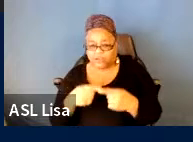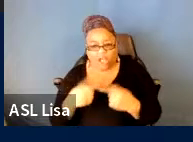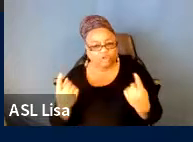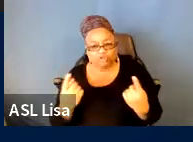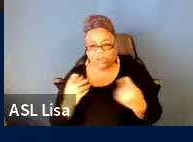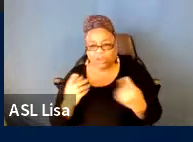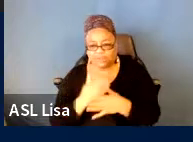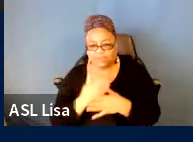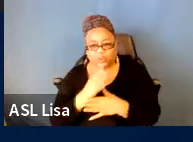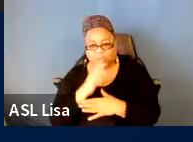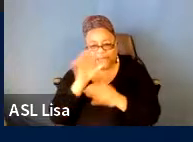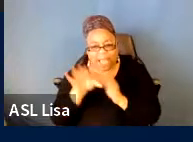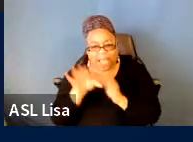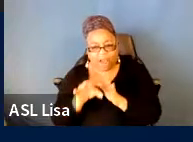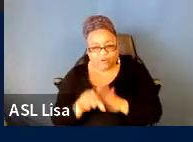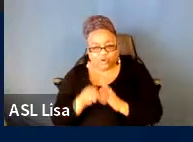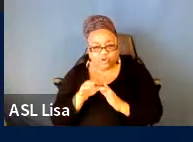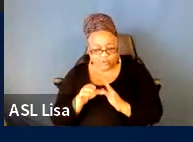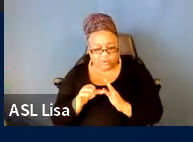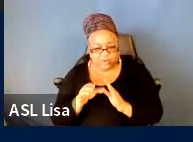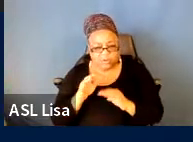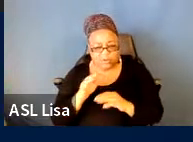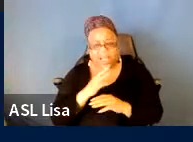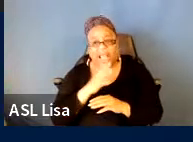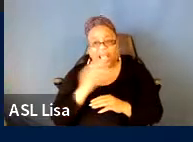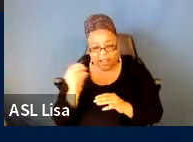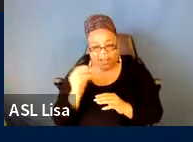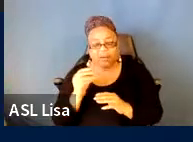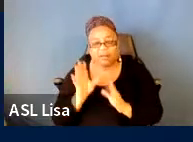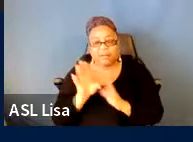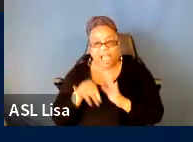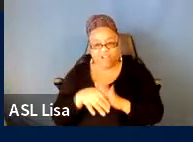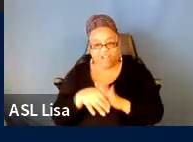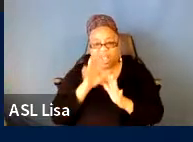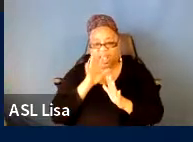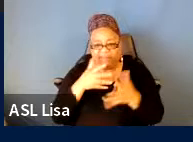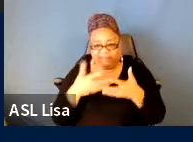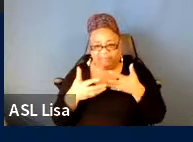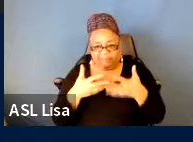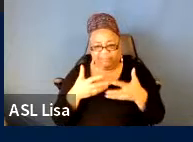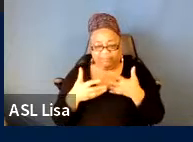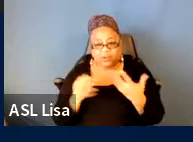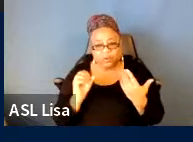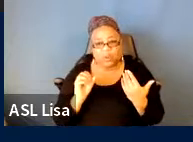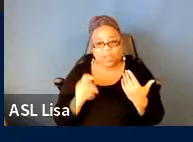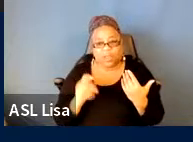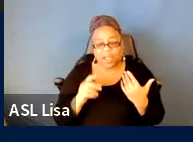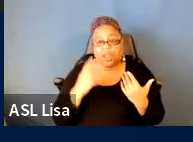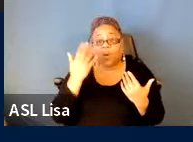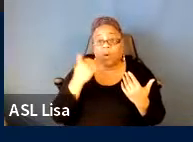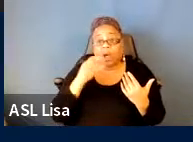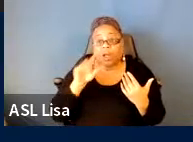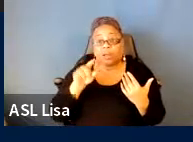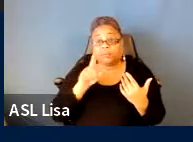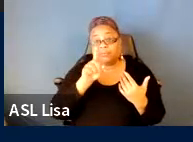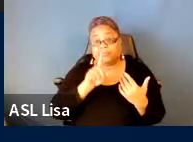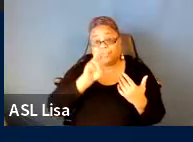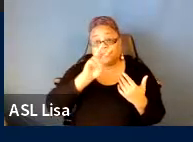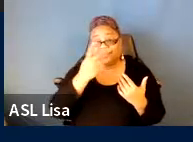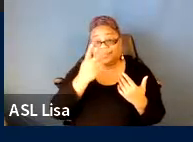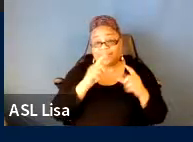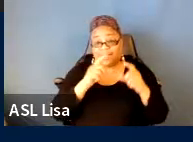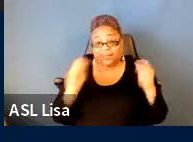the characters and the background, but that's okay because there is a second sign that does meet those